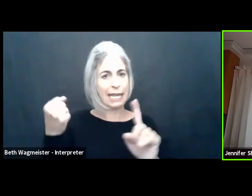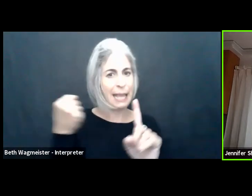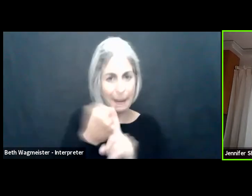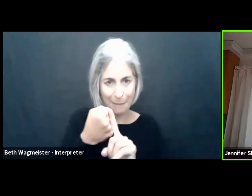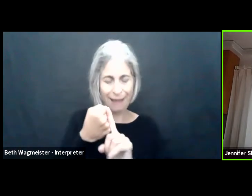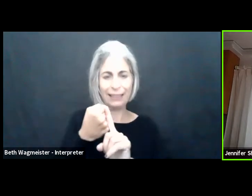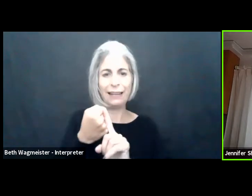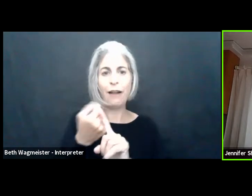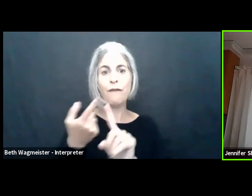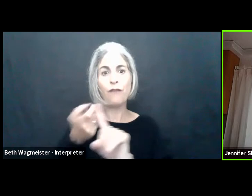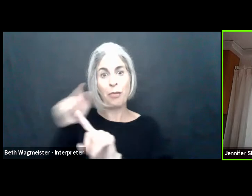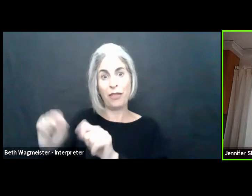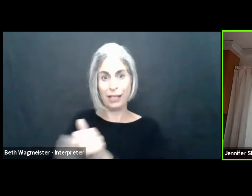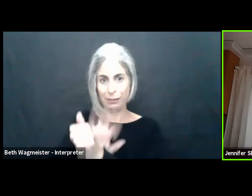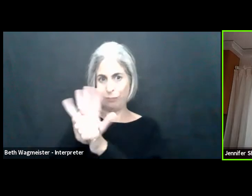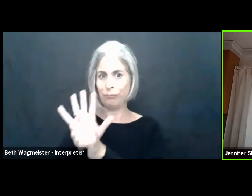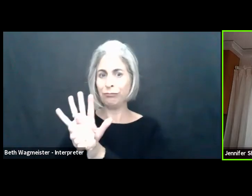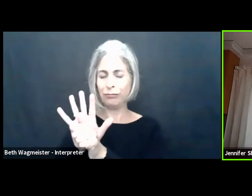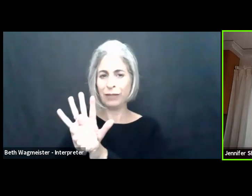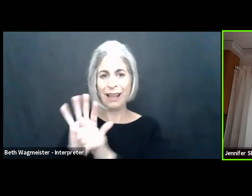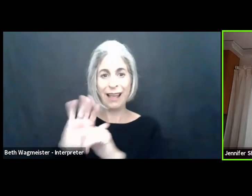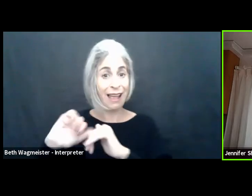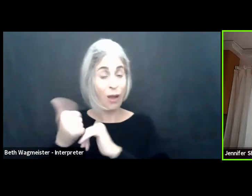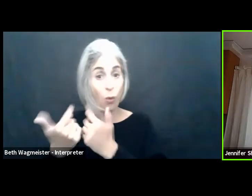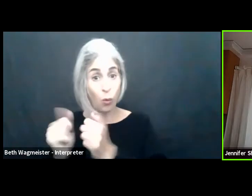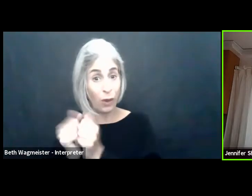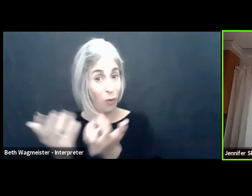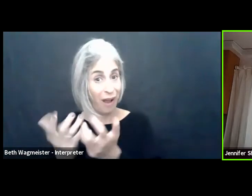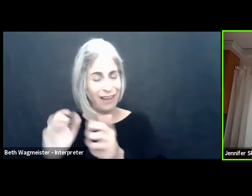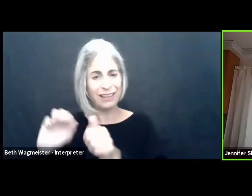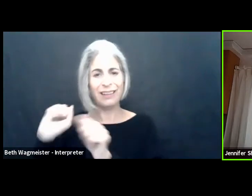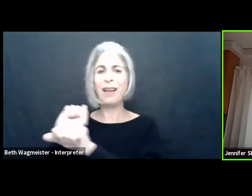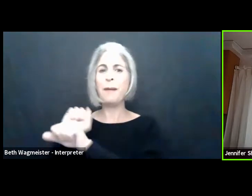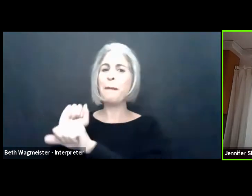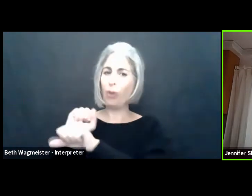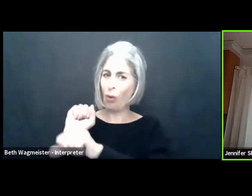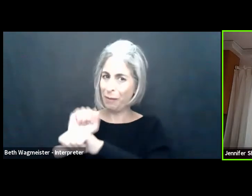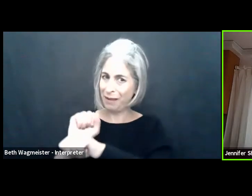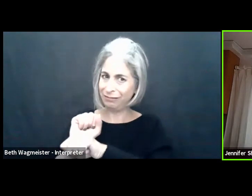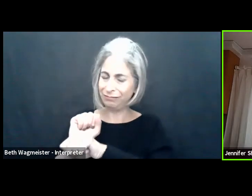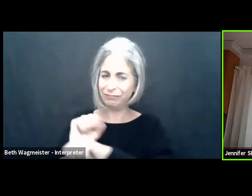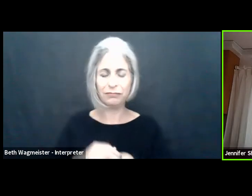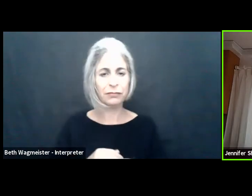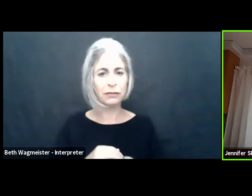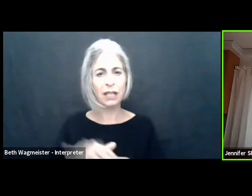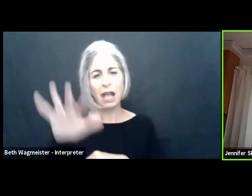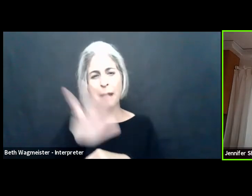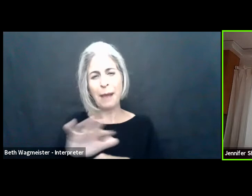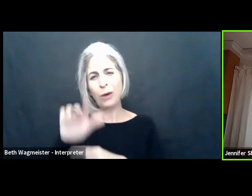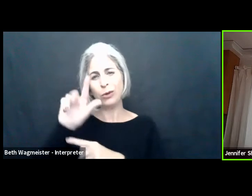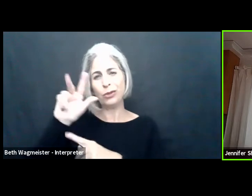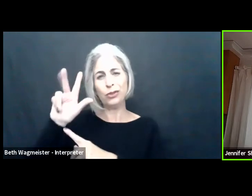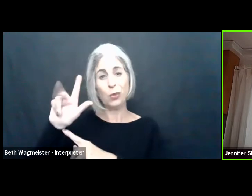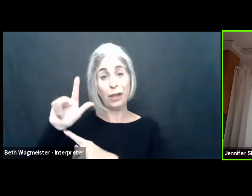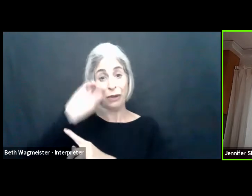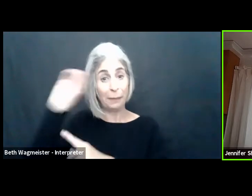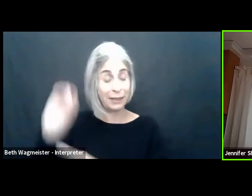the pandemic, in particular in terms of employment. So about